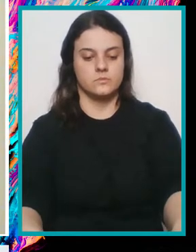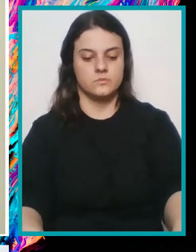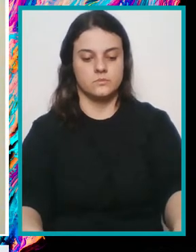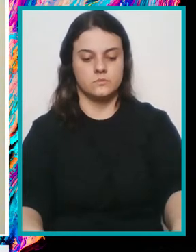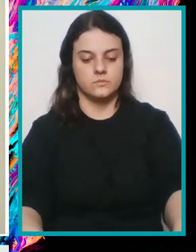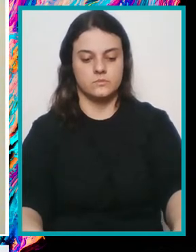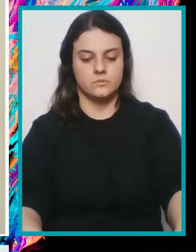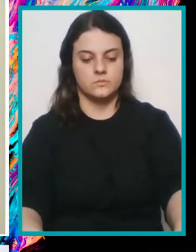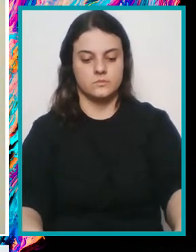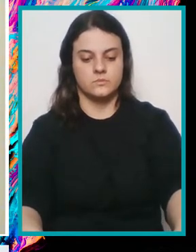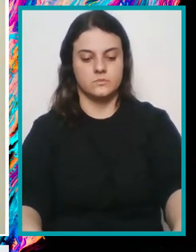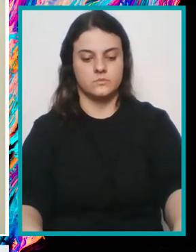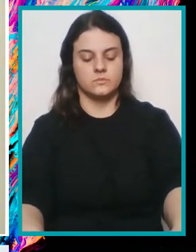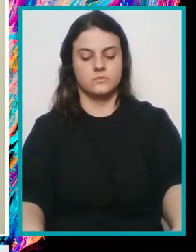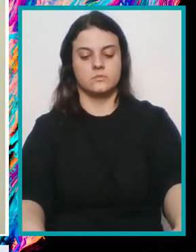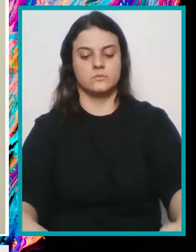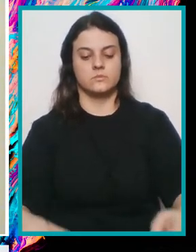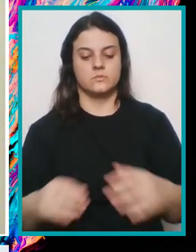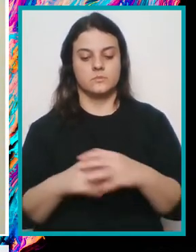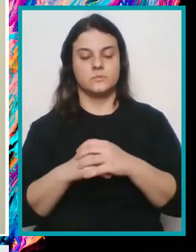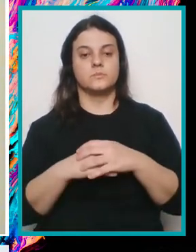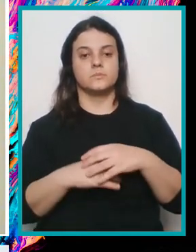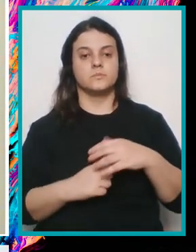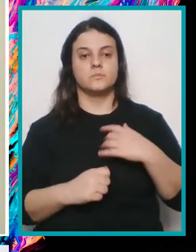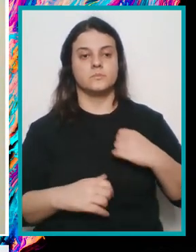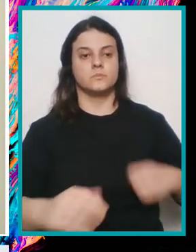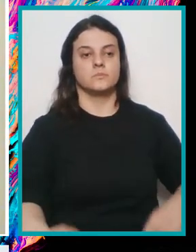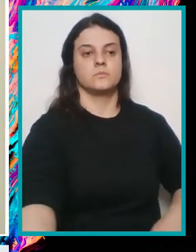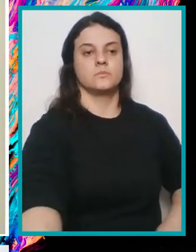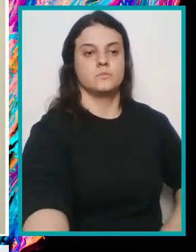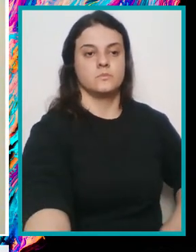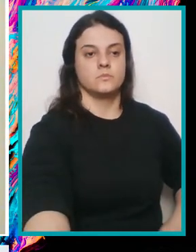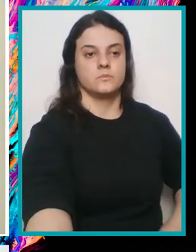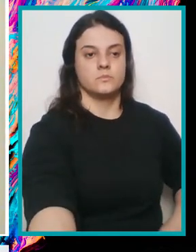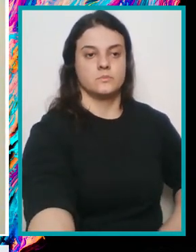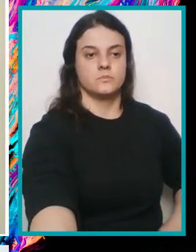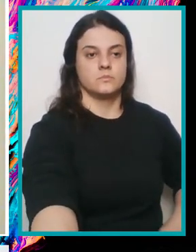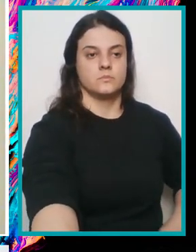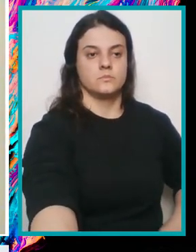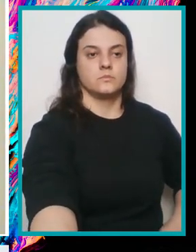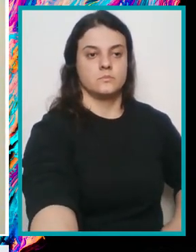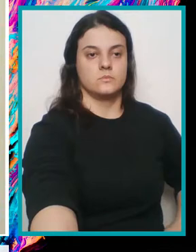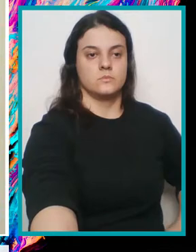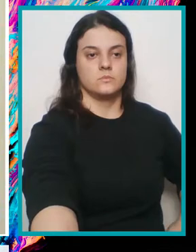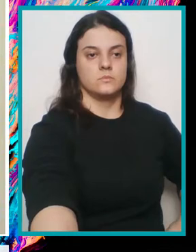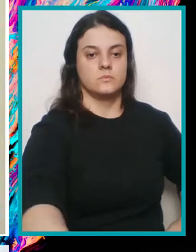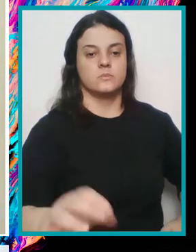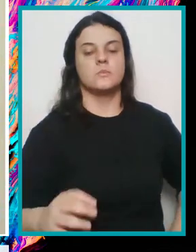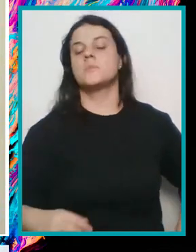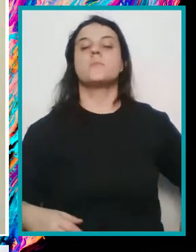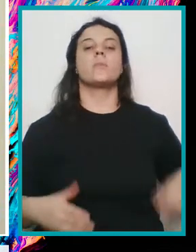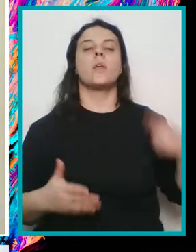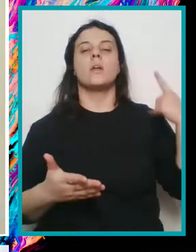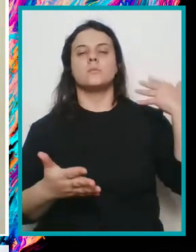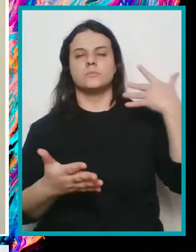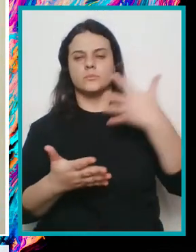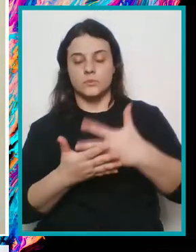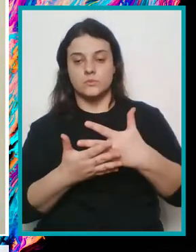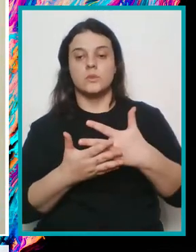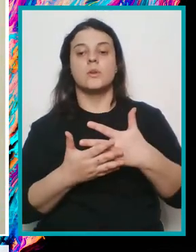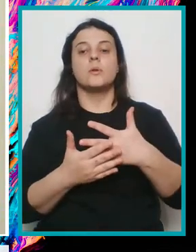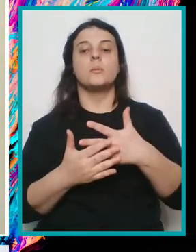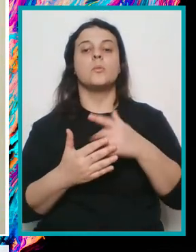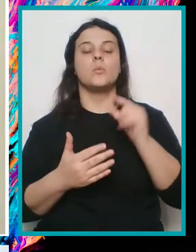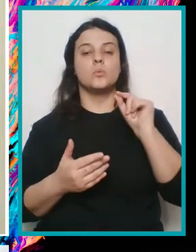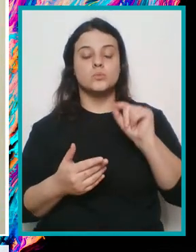away because of the flooding in the hospital. So you realize how much people cannot have access to